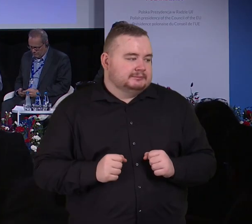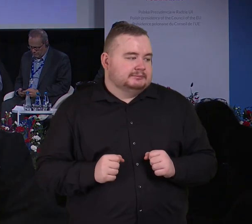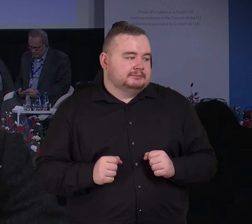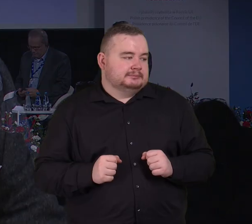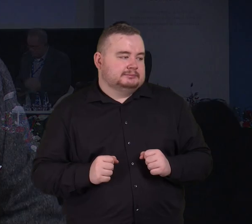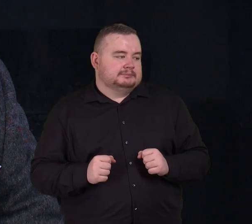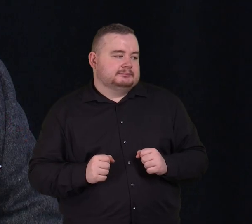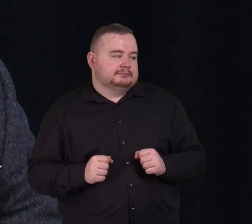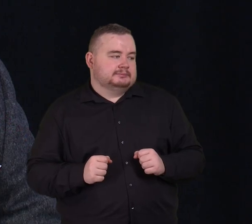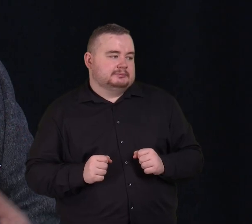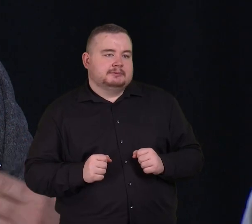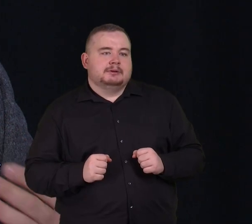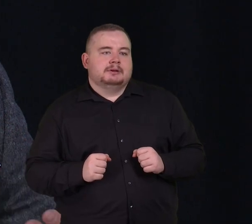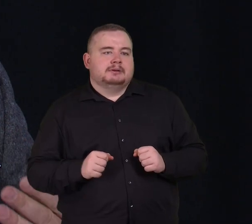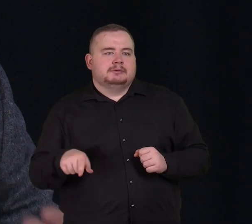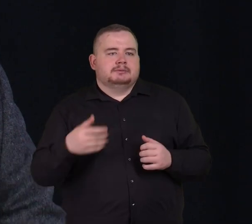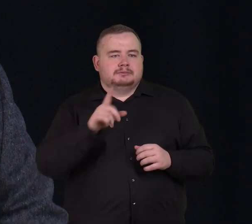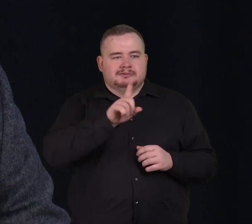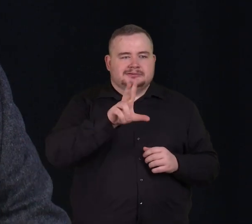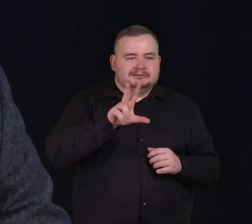14-20. We're already in the perspective